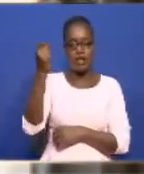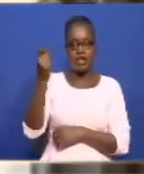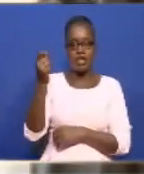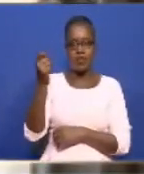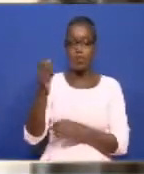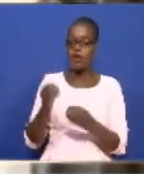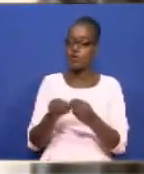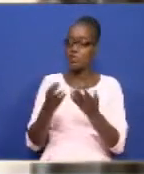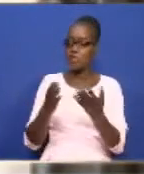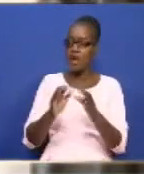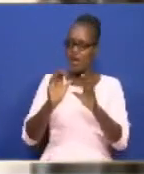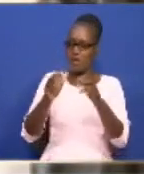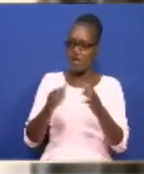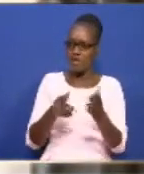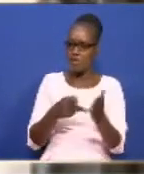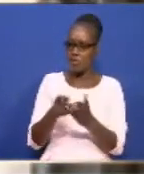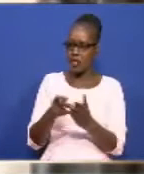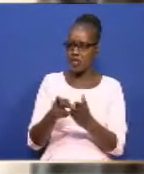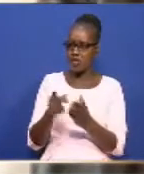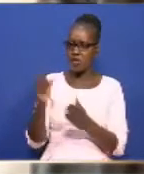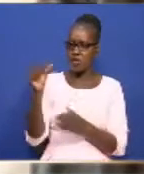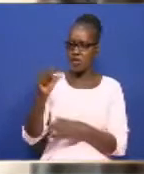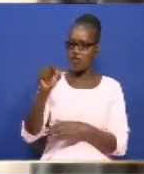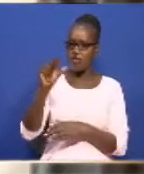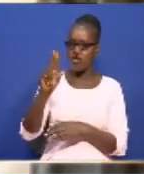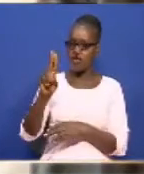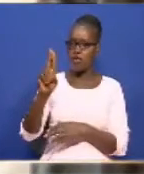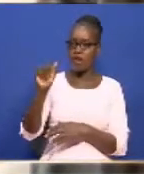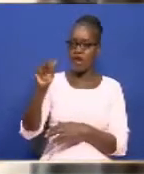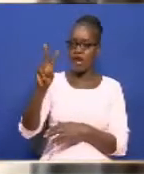supplied to farmers comprise of guava, jackfruit,